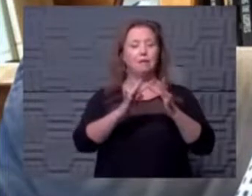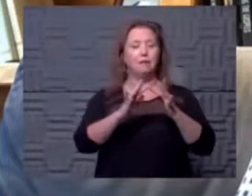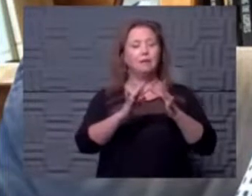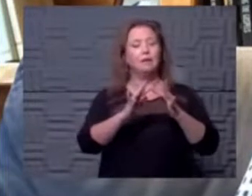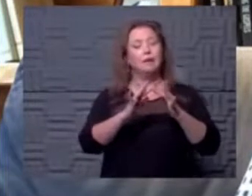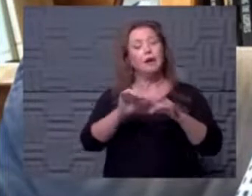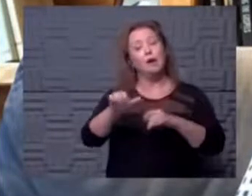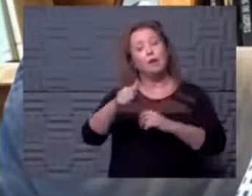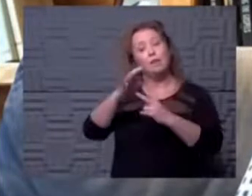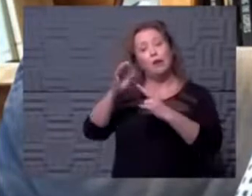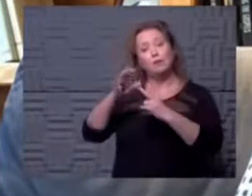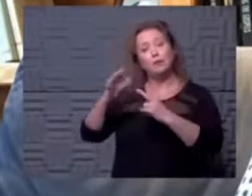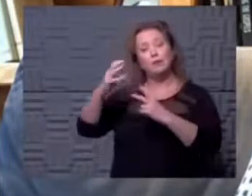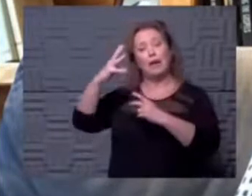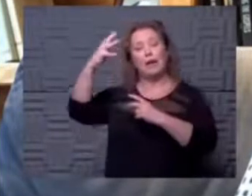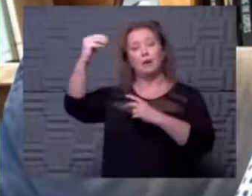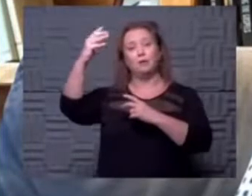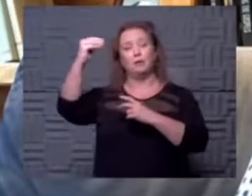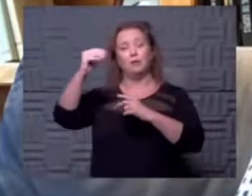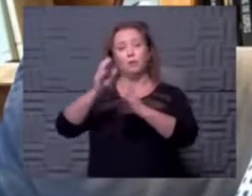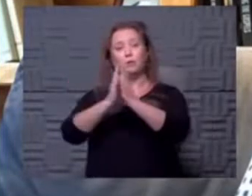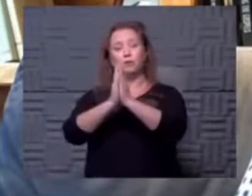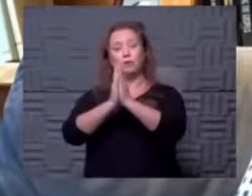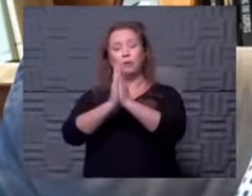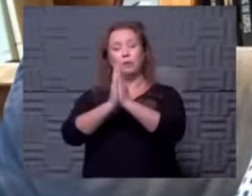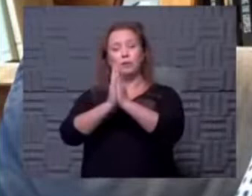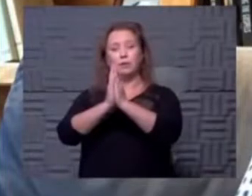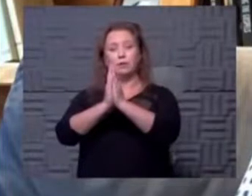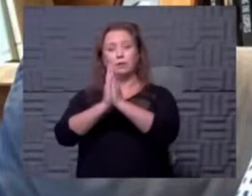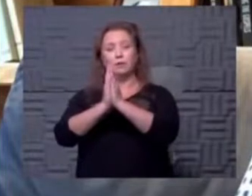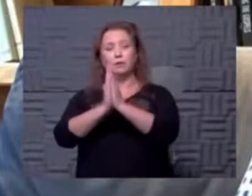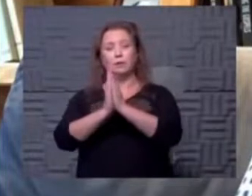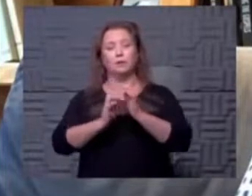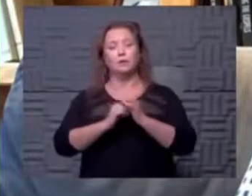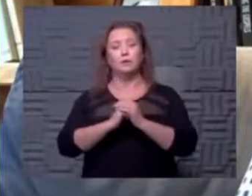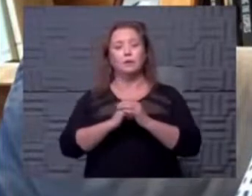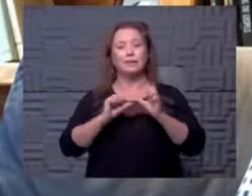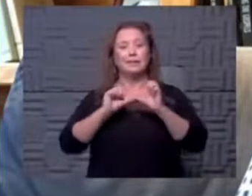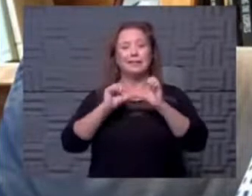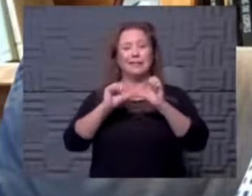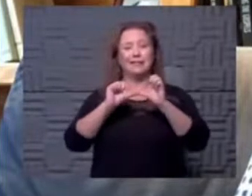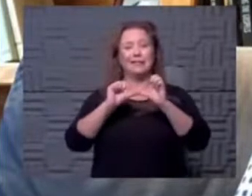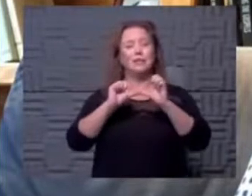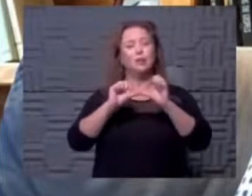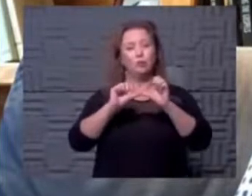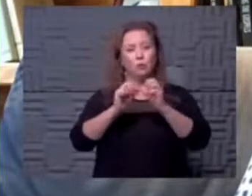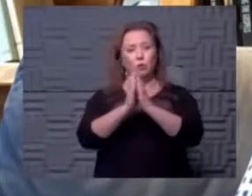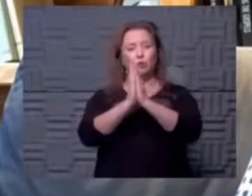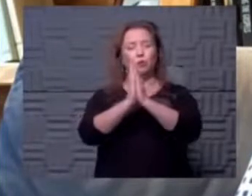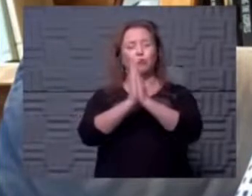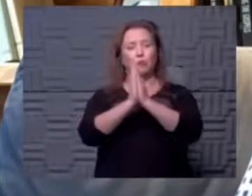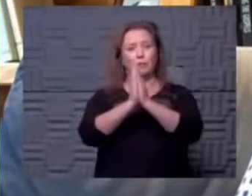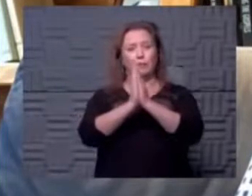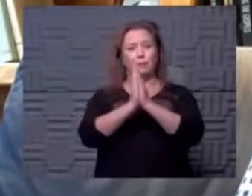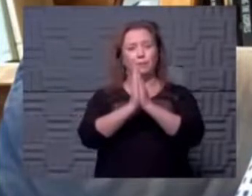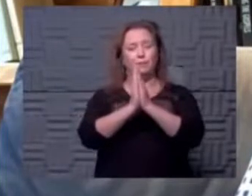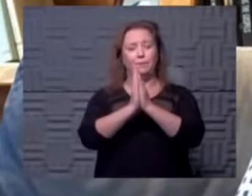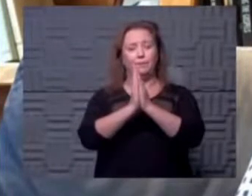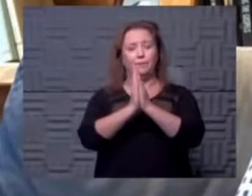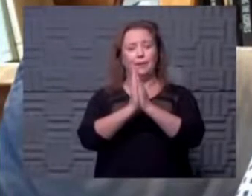been to have outdoor worship. So it really has been a challenge to continue worshiping while at the